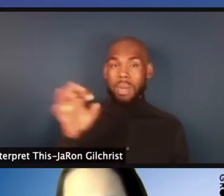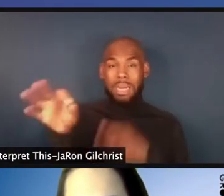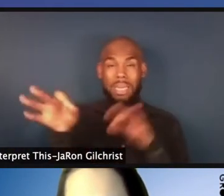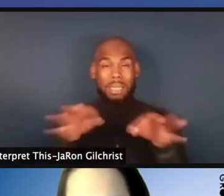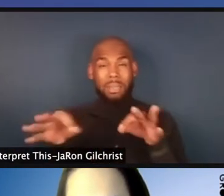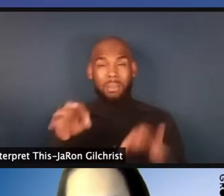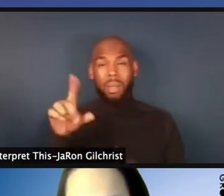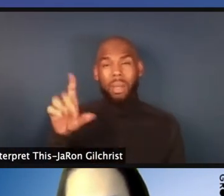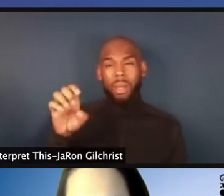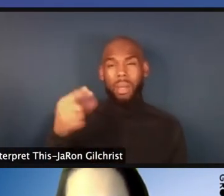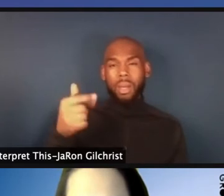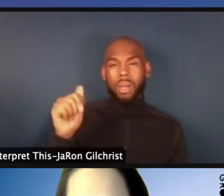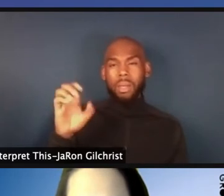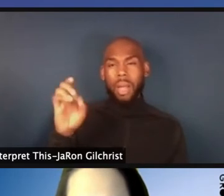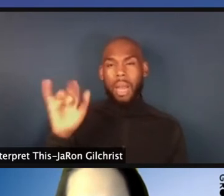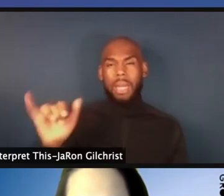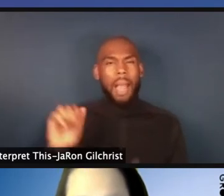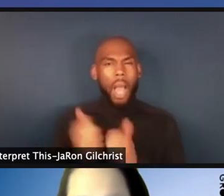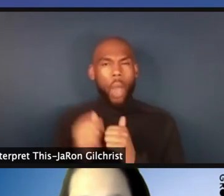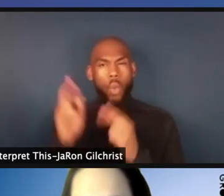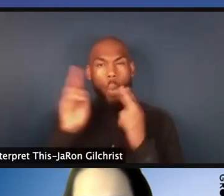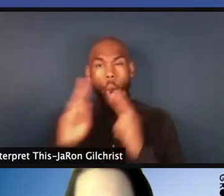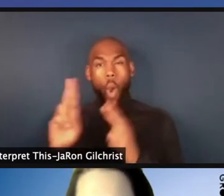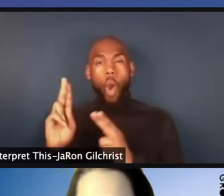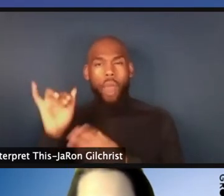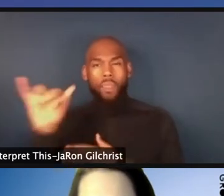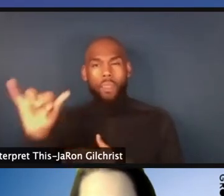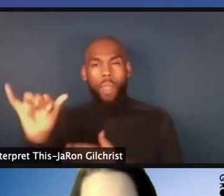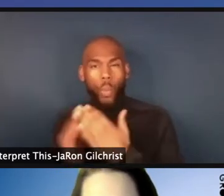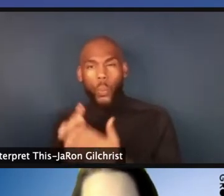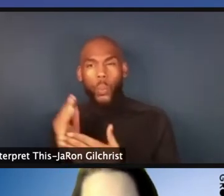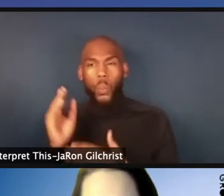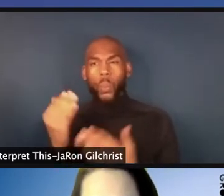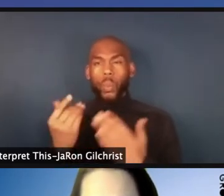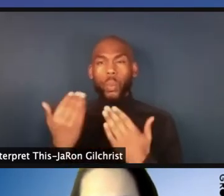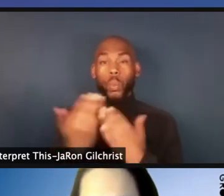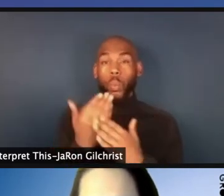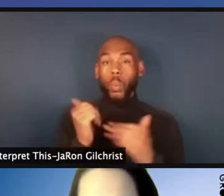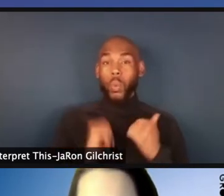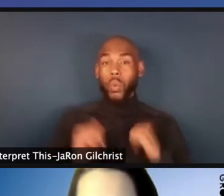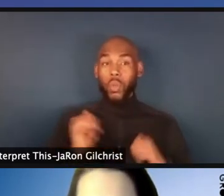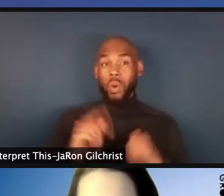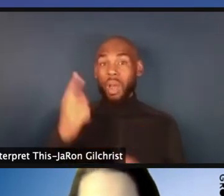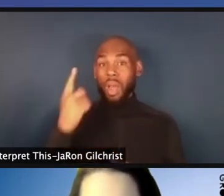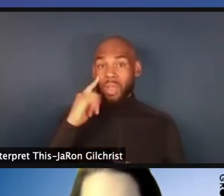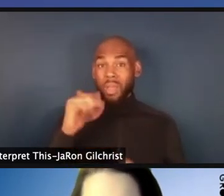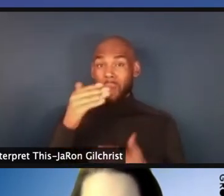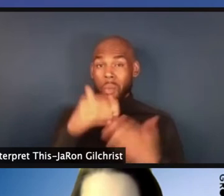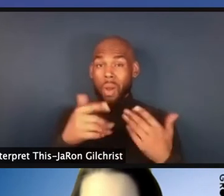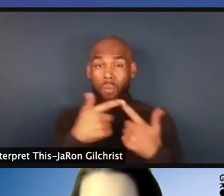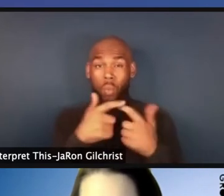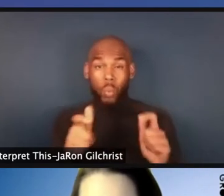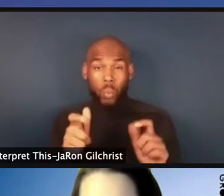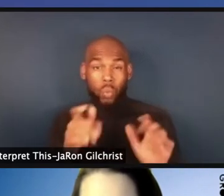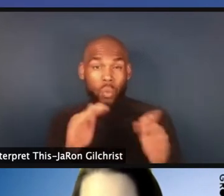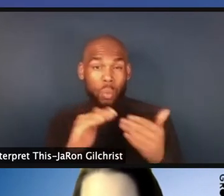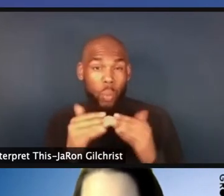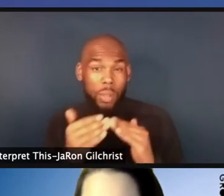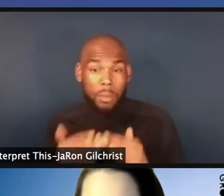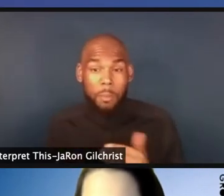how you're honoring it through Green New Theater, because I think that's a huge part of the community you're building as well. Yeah,